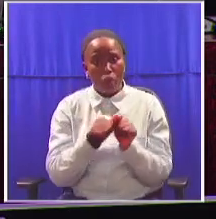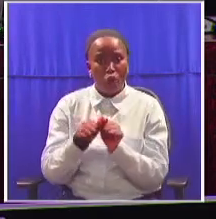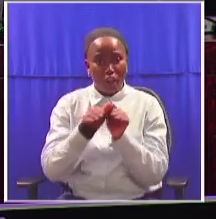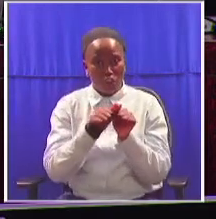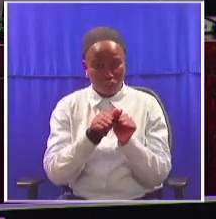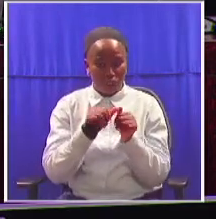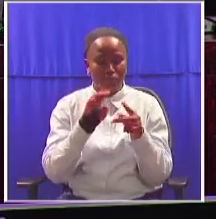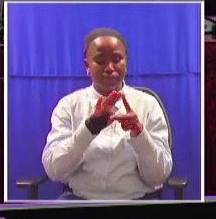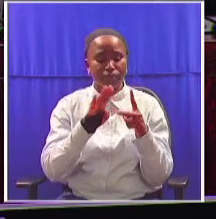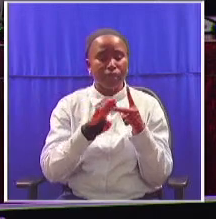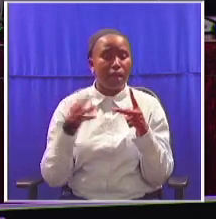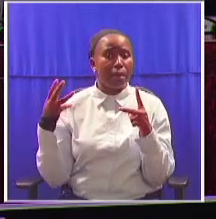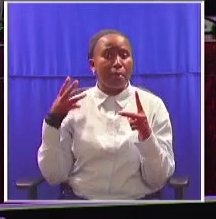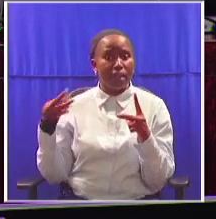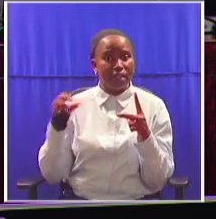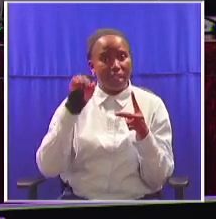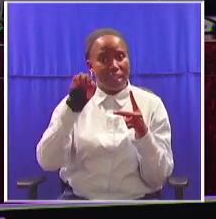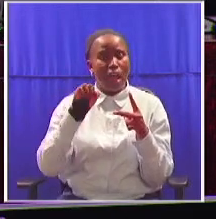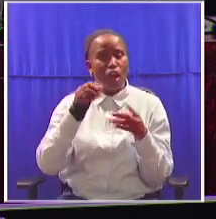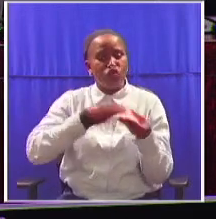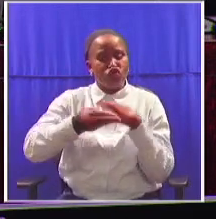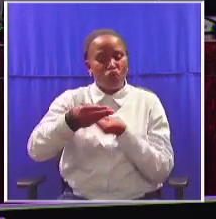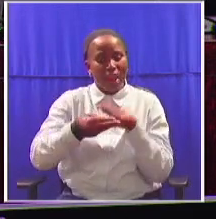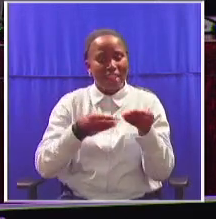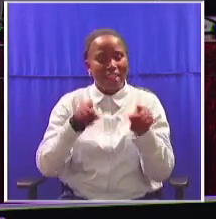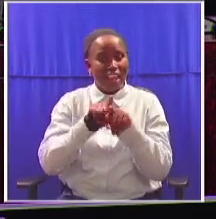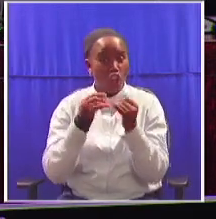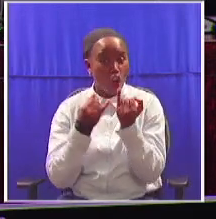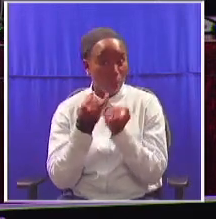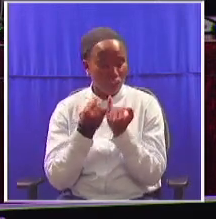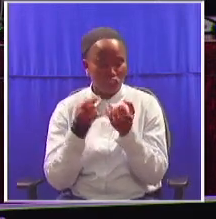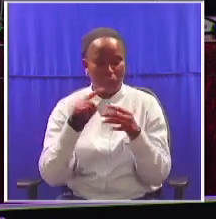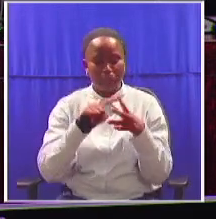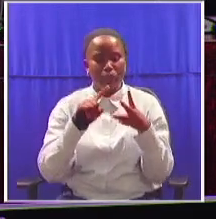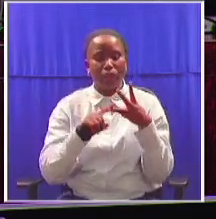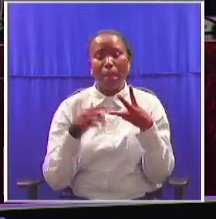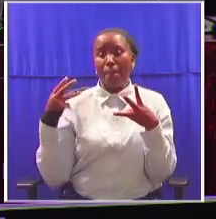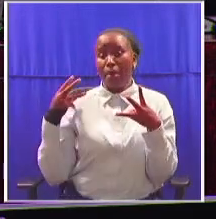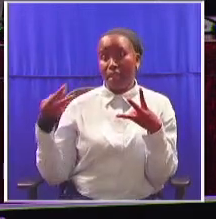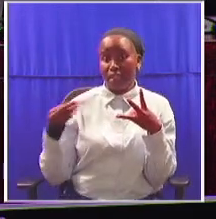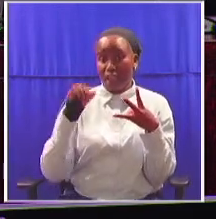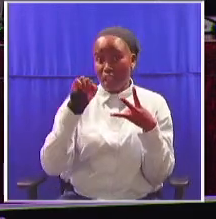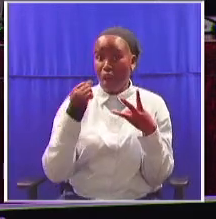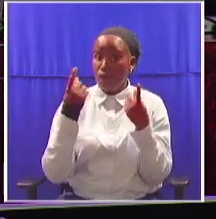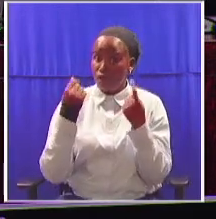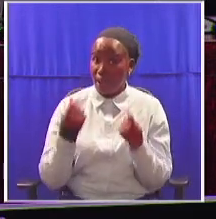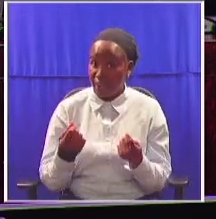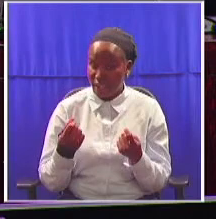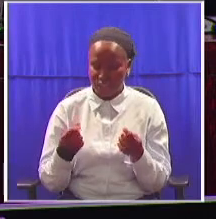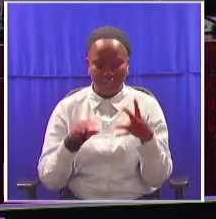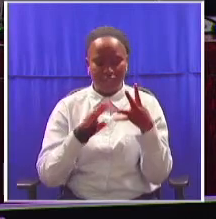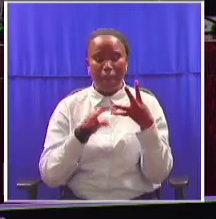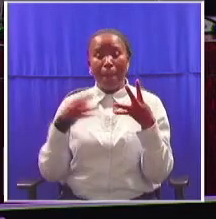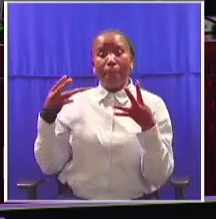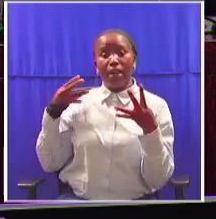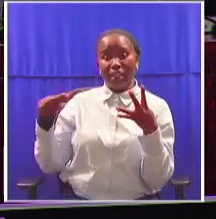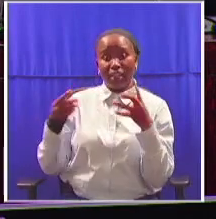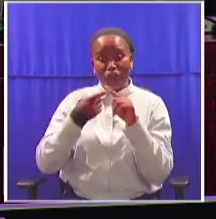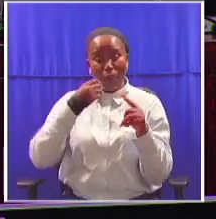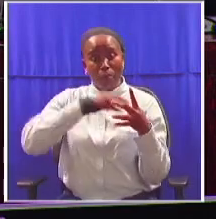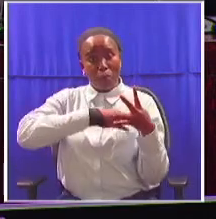Minister of Trade and Competition, the Minister of Finance, and the Minister in the Presidency as my